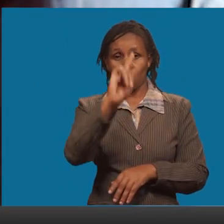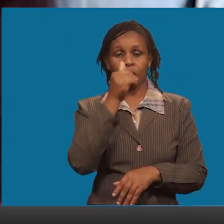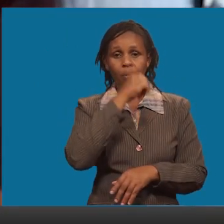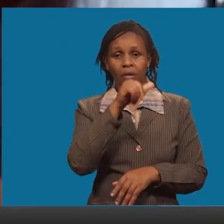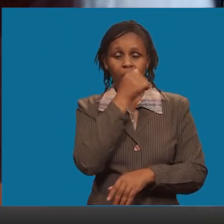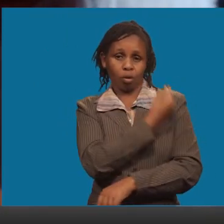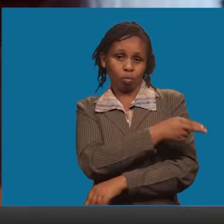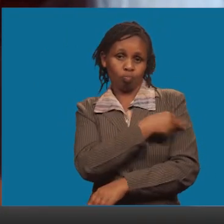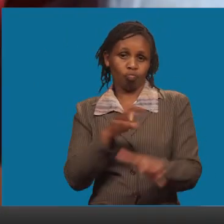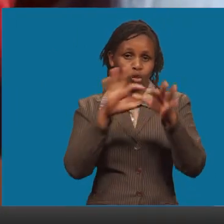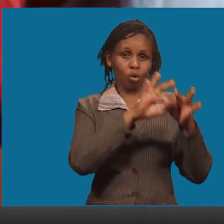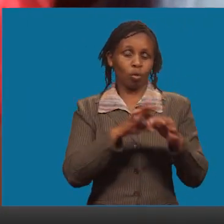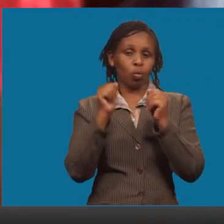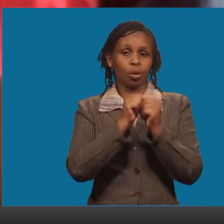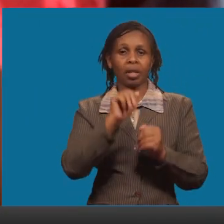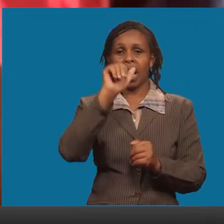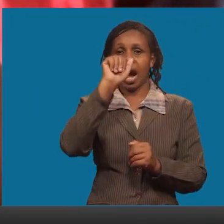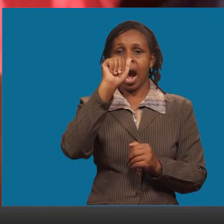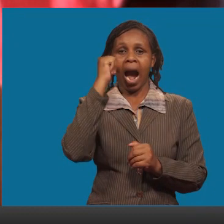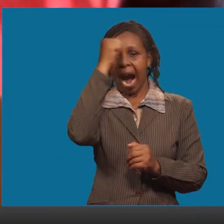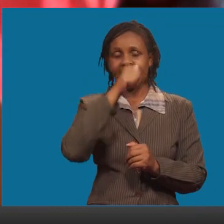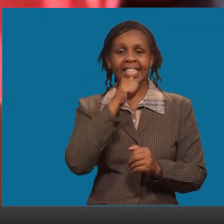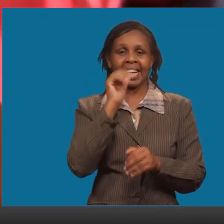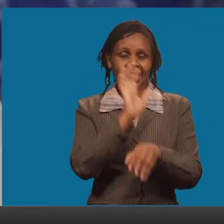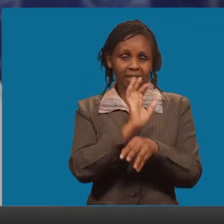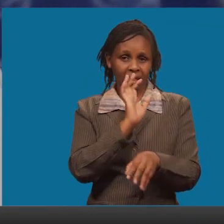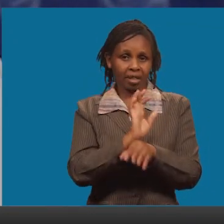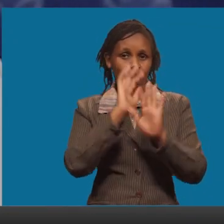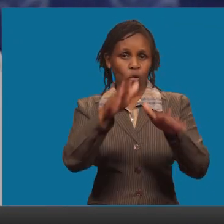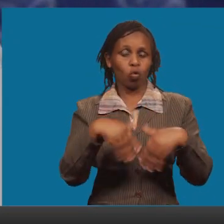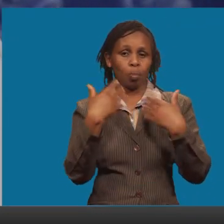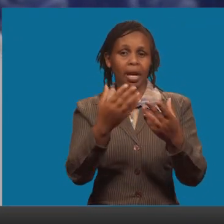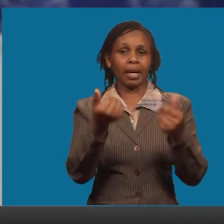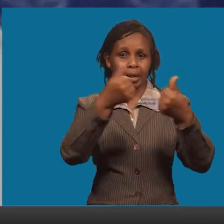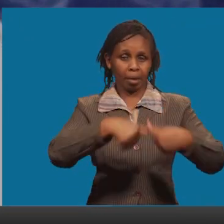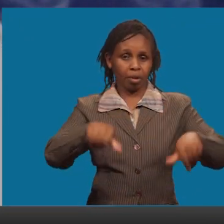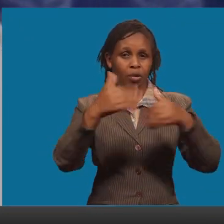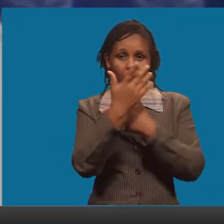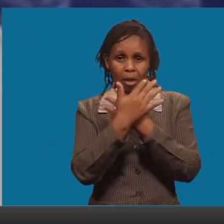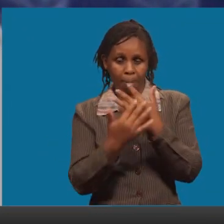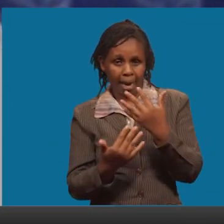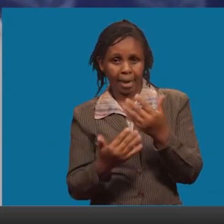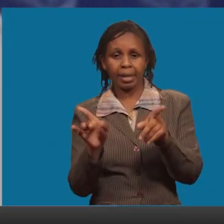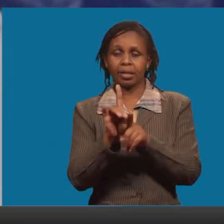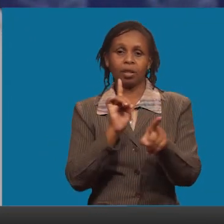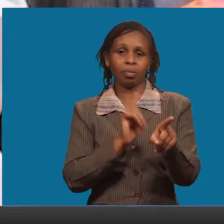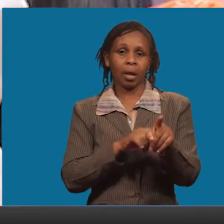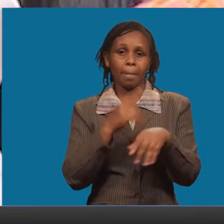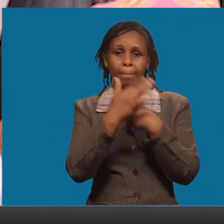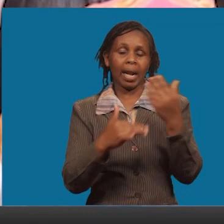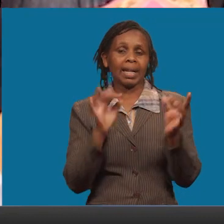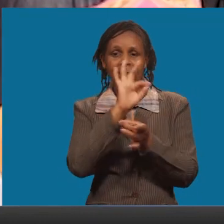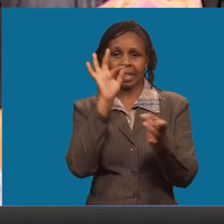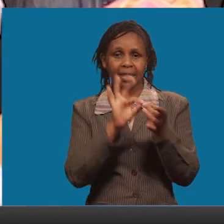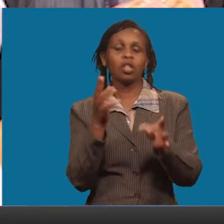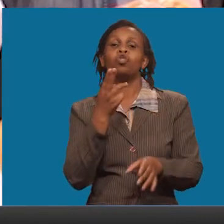na kanisa la Anglican kutoa matibabu na vipimo vya kisukari na shinikizo la damu kwa zaidi ya watu 200. Today we are doing